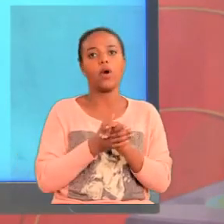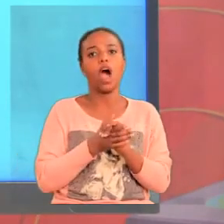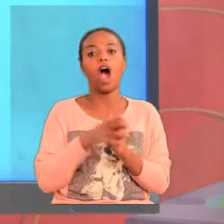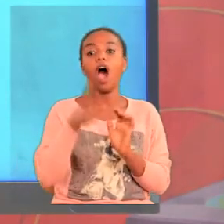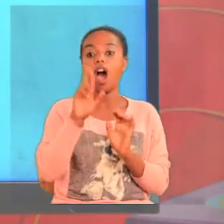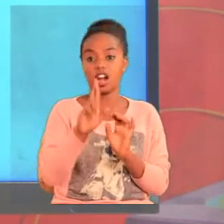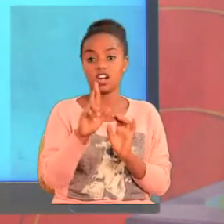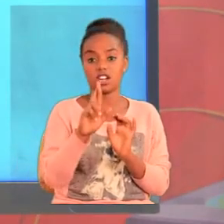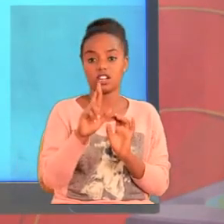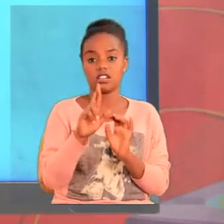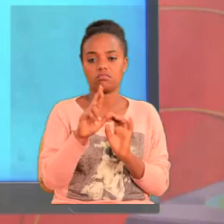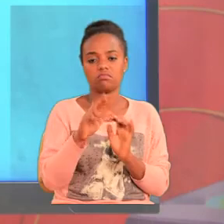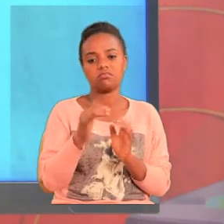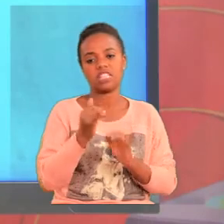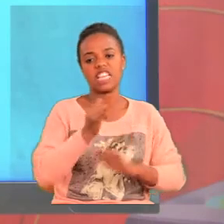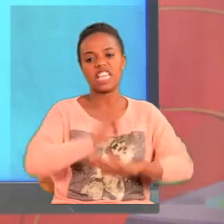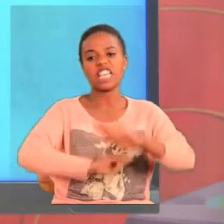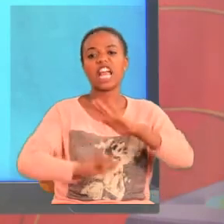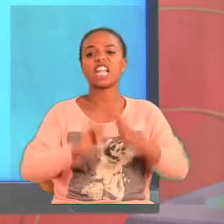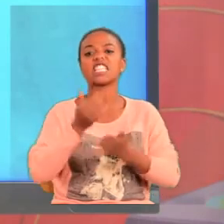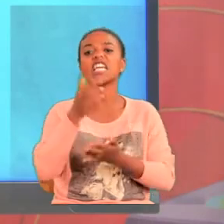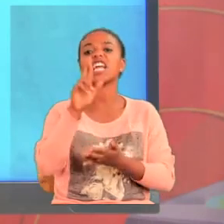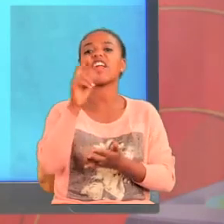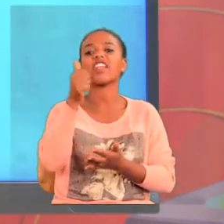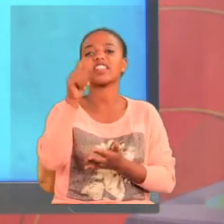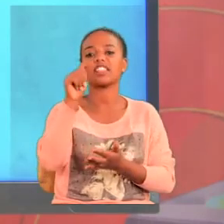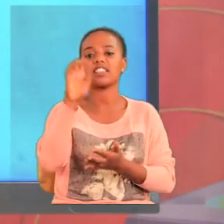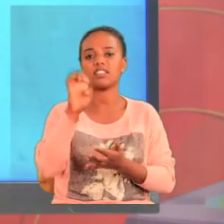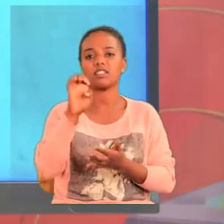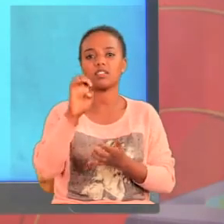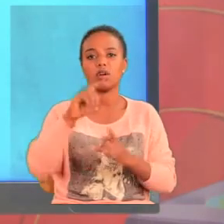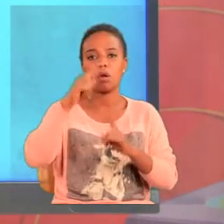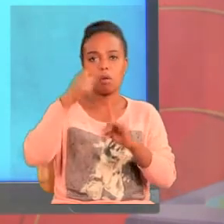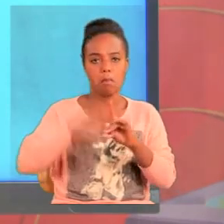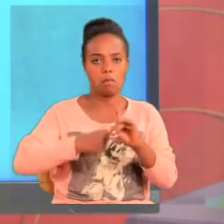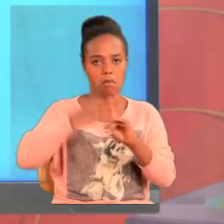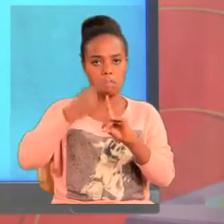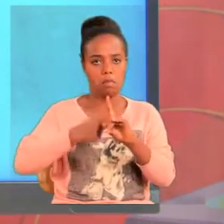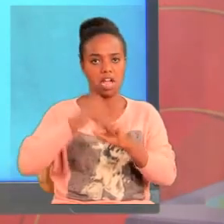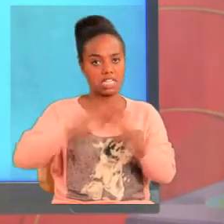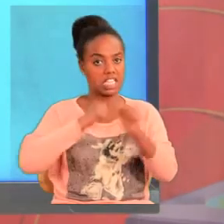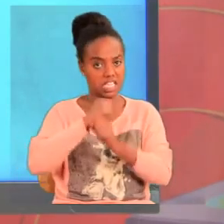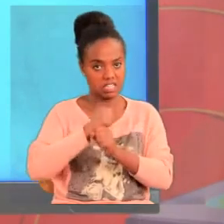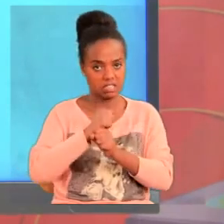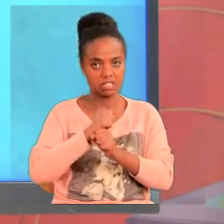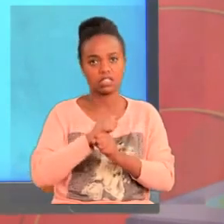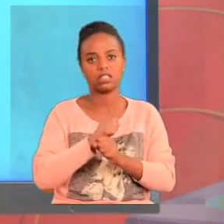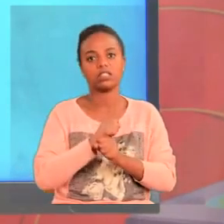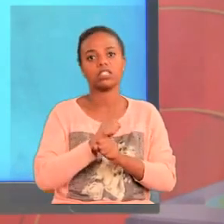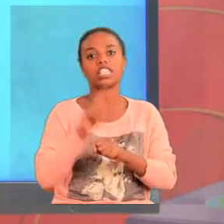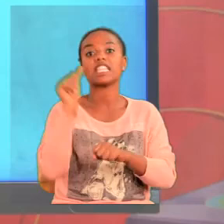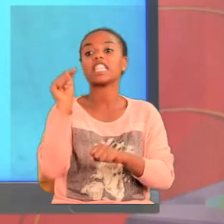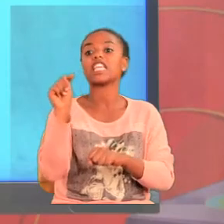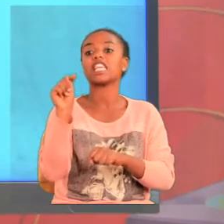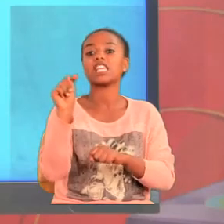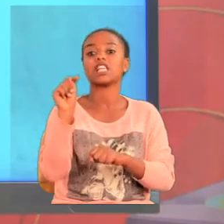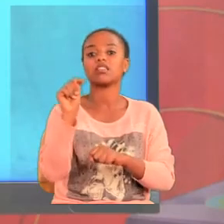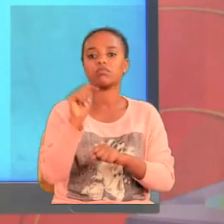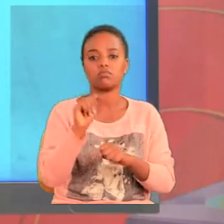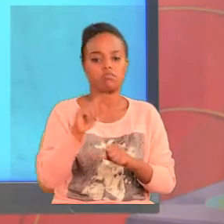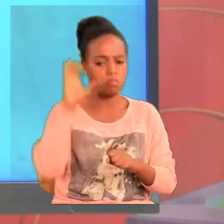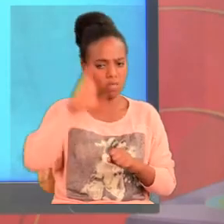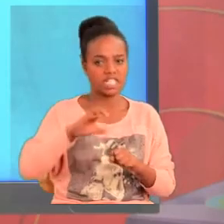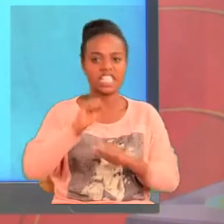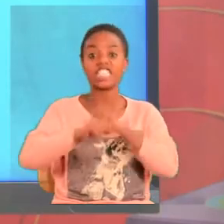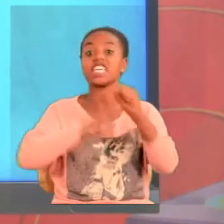R is the interest rate per year, or is this annual interest rate, and T is the time in year, it must be in